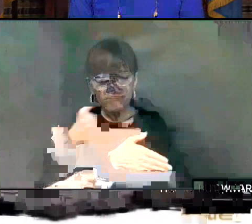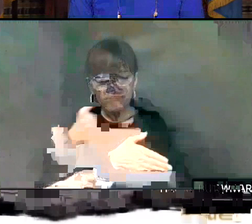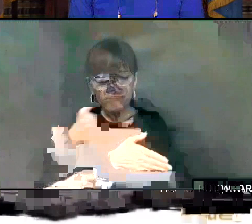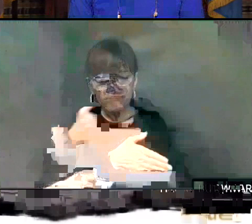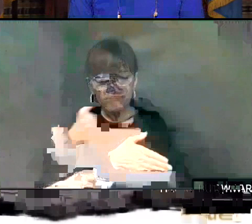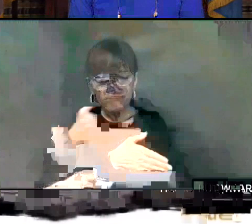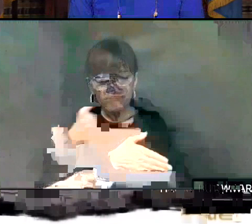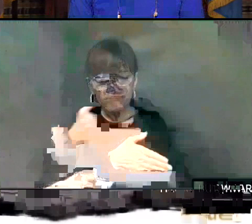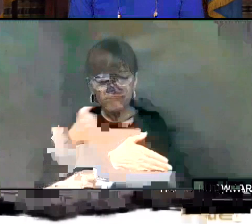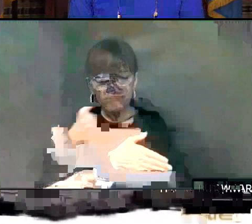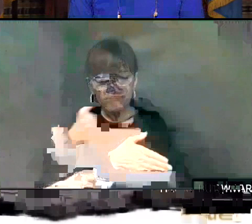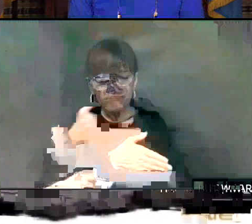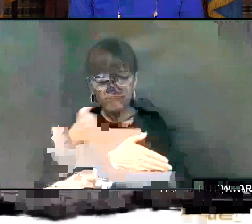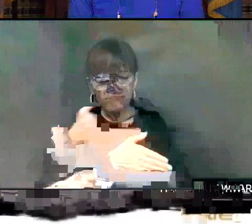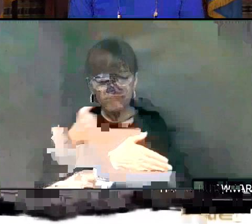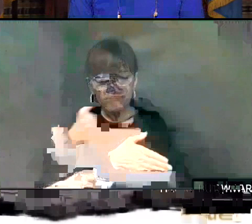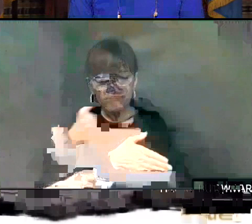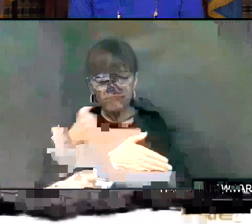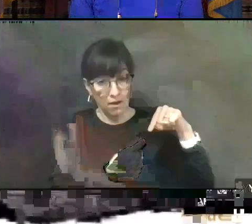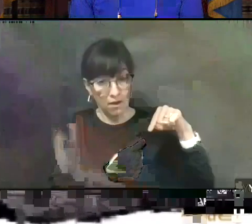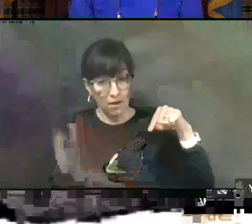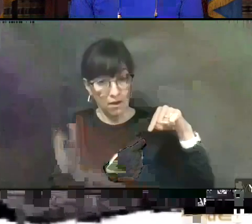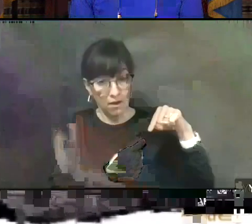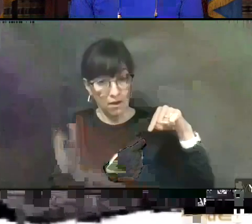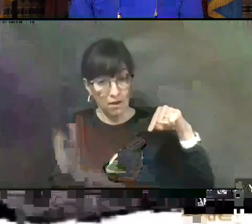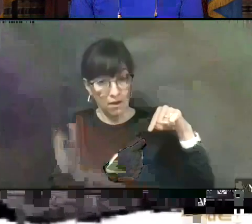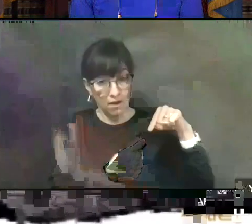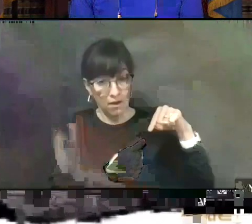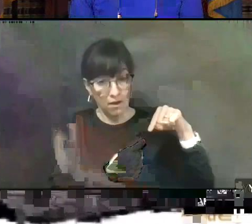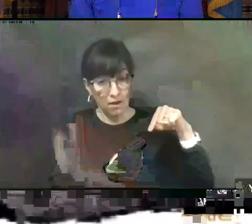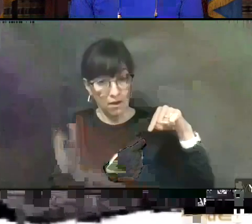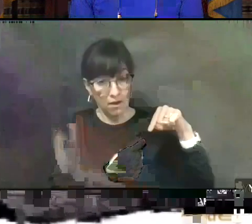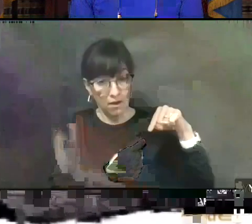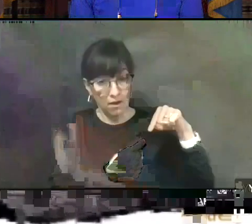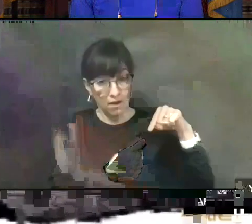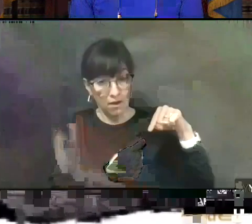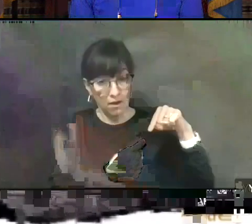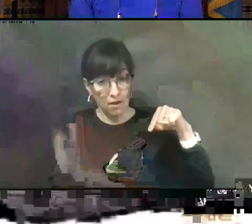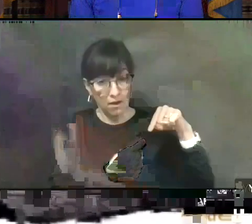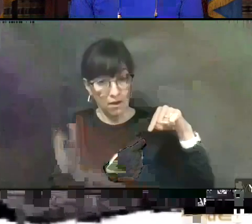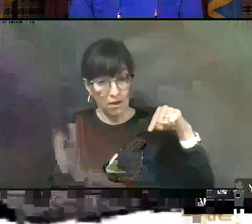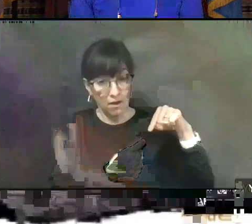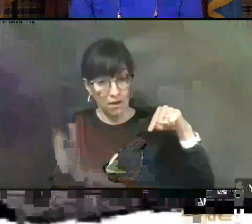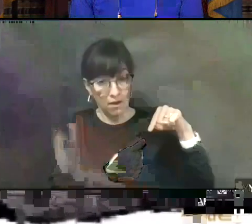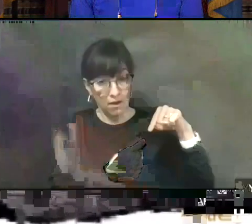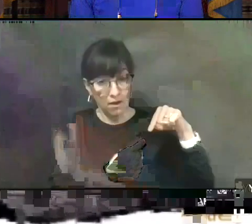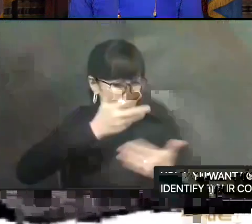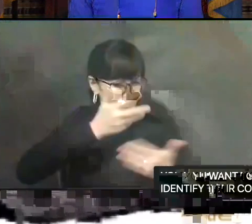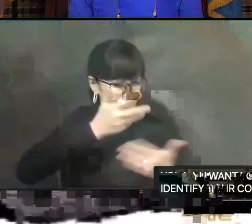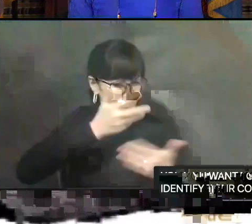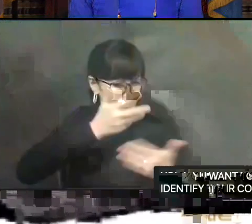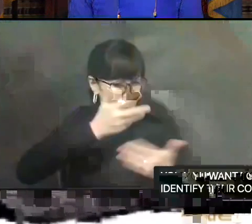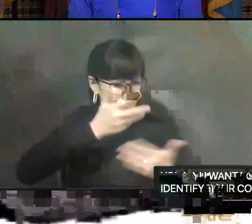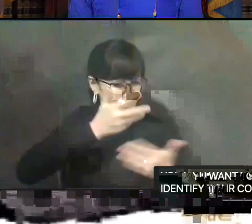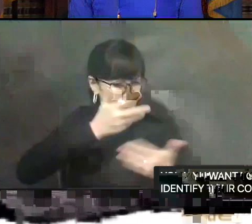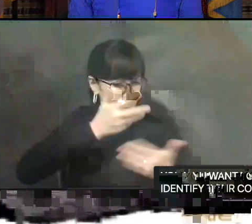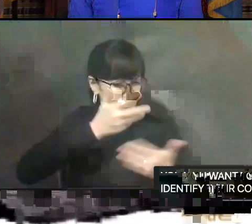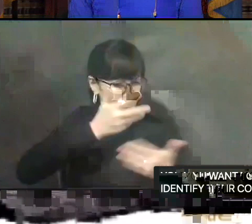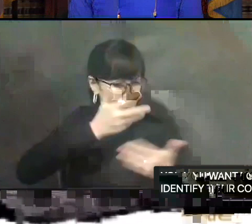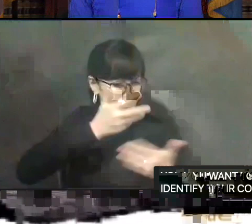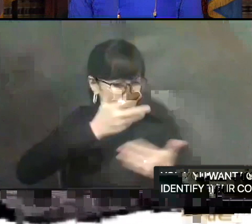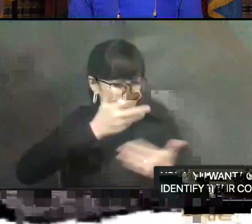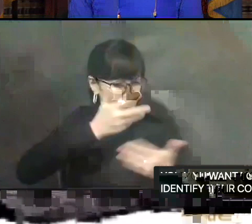identify their contacts, and you want to get those contacts into quarantine if they need be. All of those things